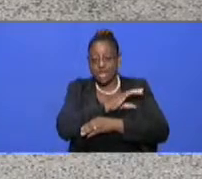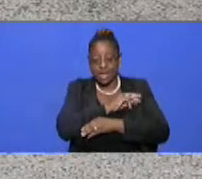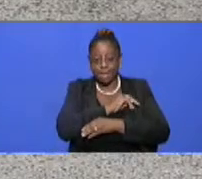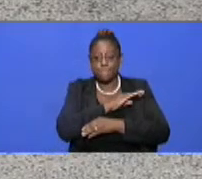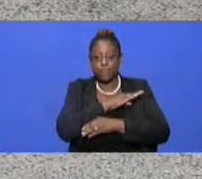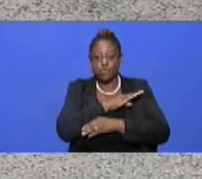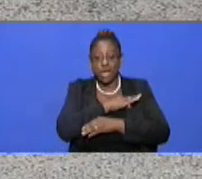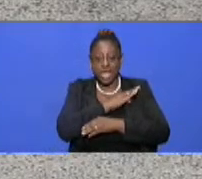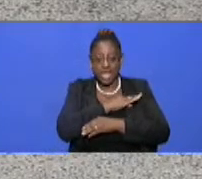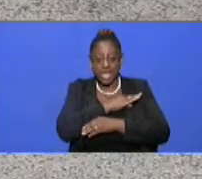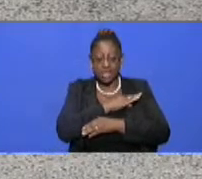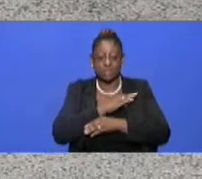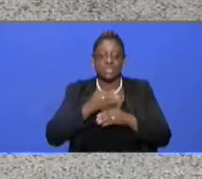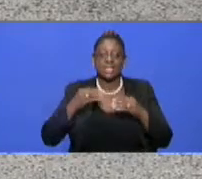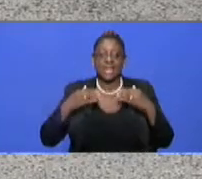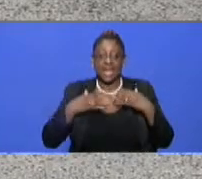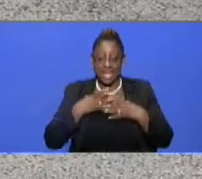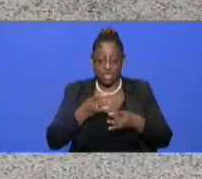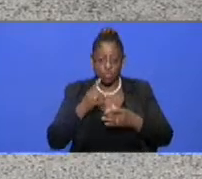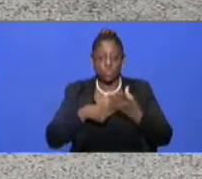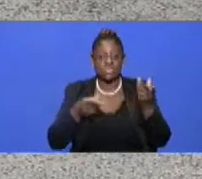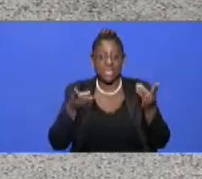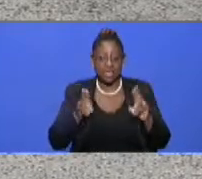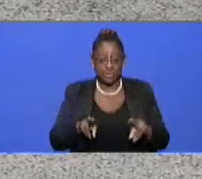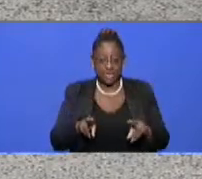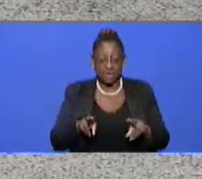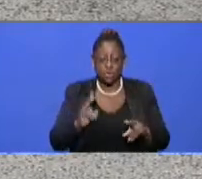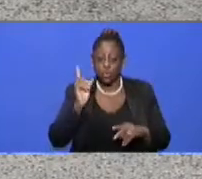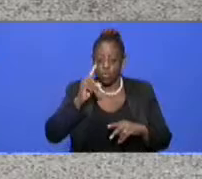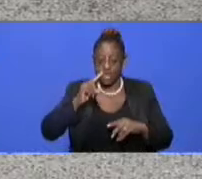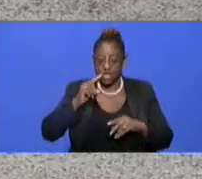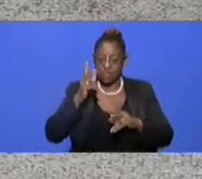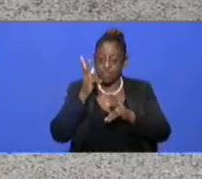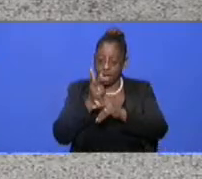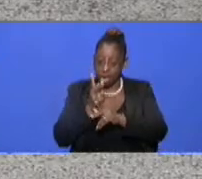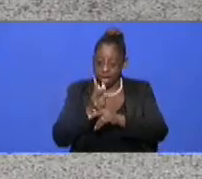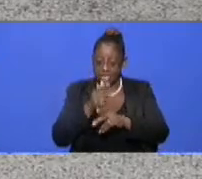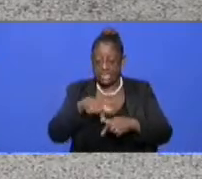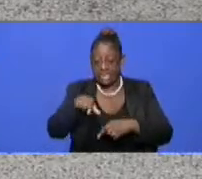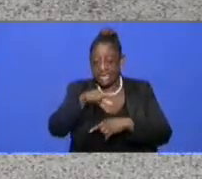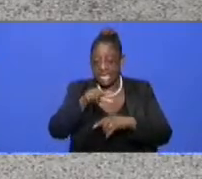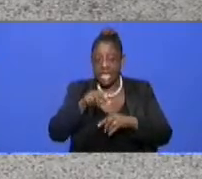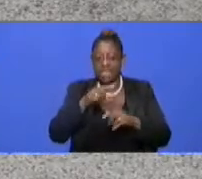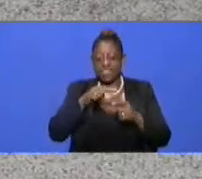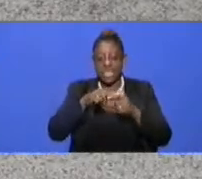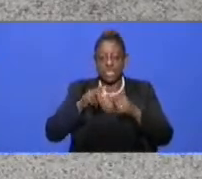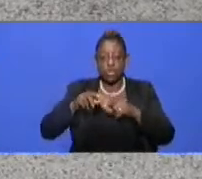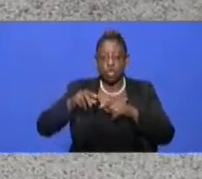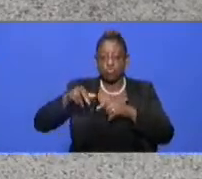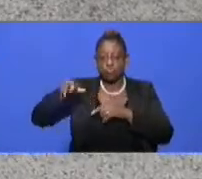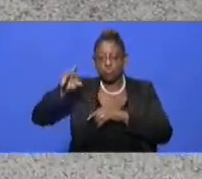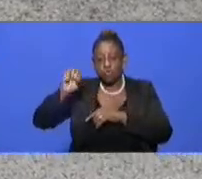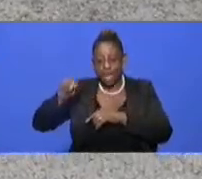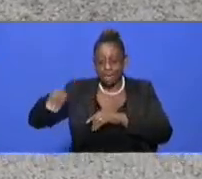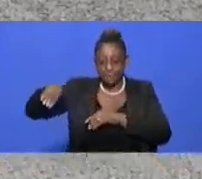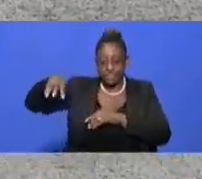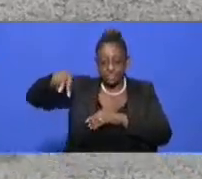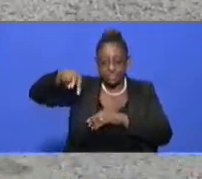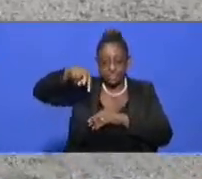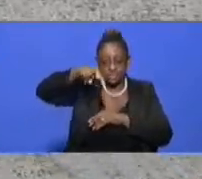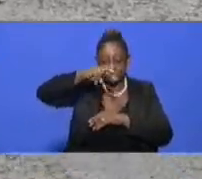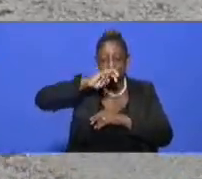the infrastructural improvements made to the workplace, like designated parking spots and ramps to better facilitate persons